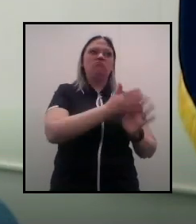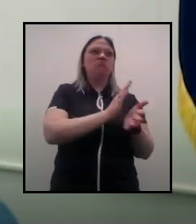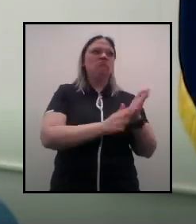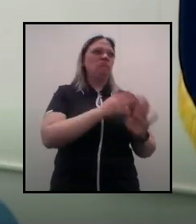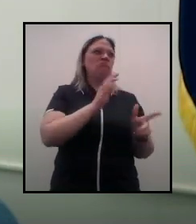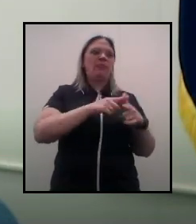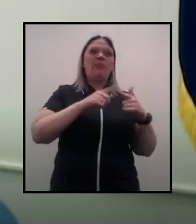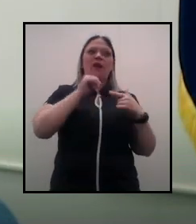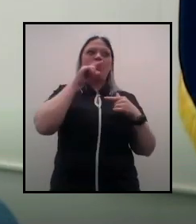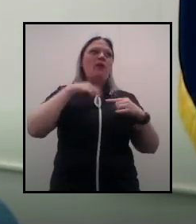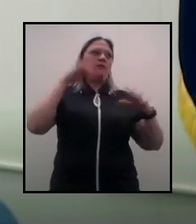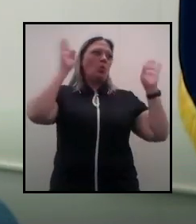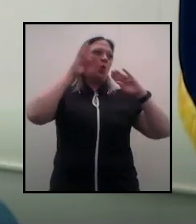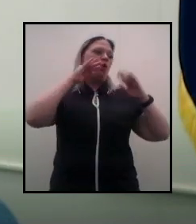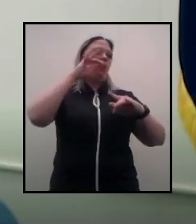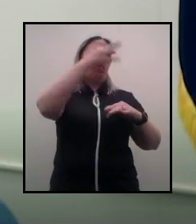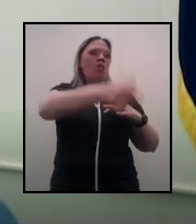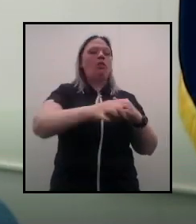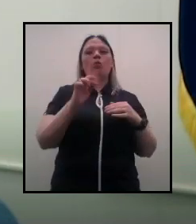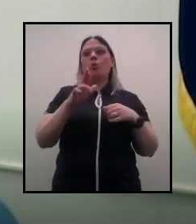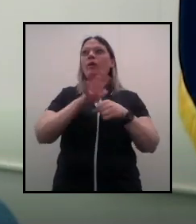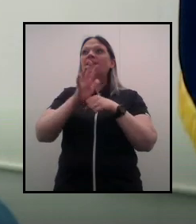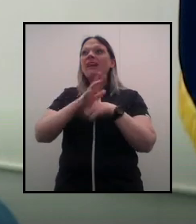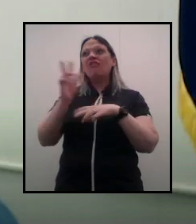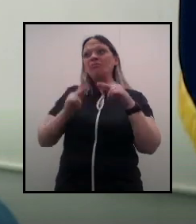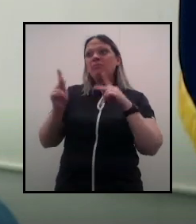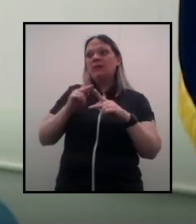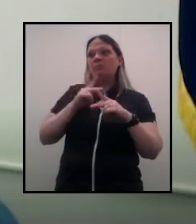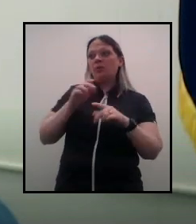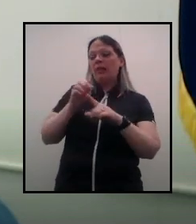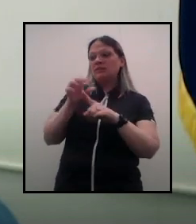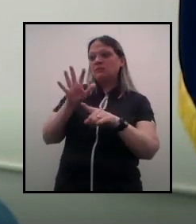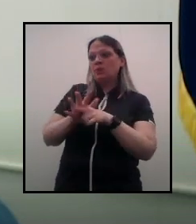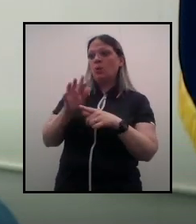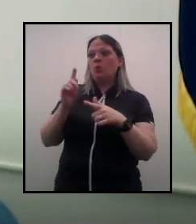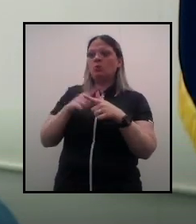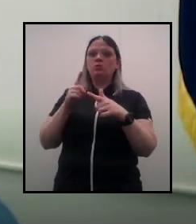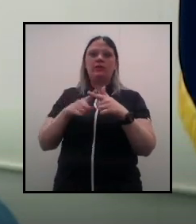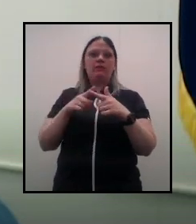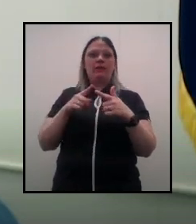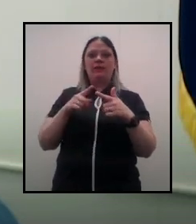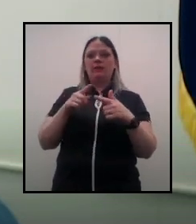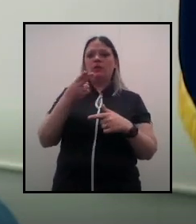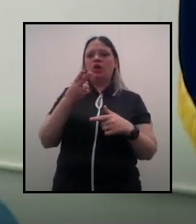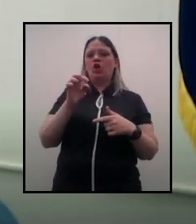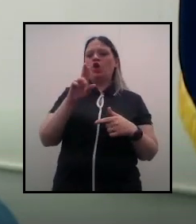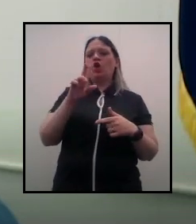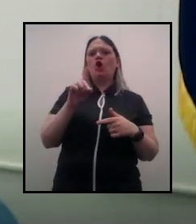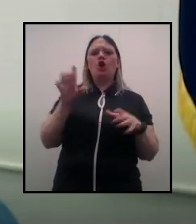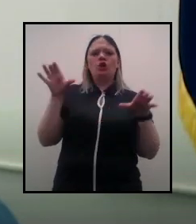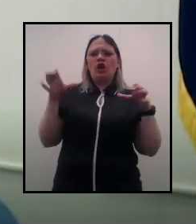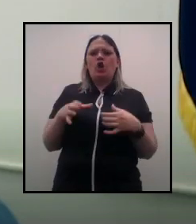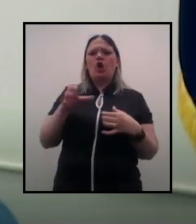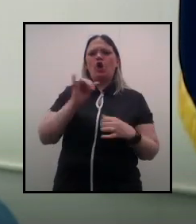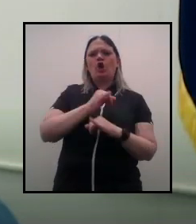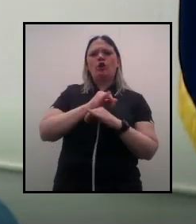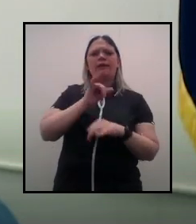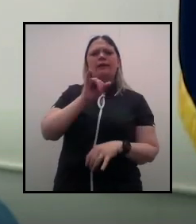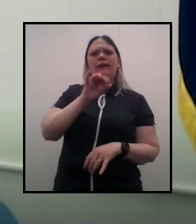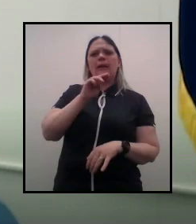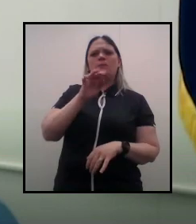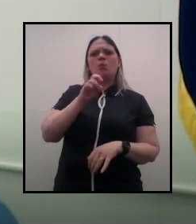And or hopefully will be enough people in our community that have been exposed that will reach herd immunity. We can't say that at this point.